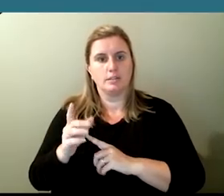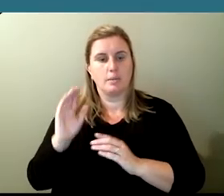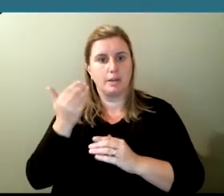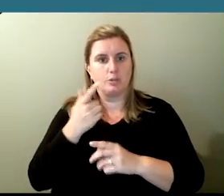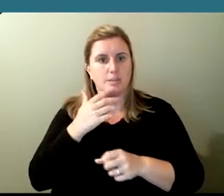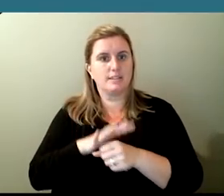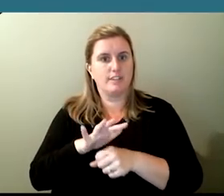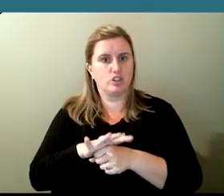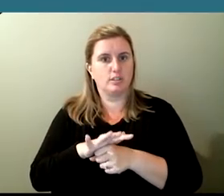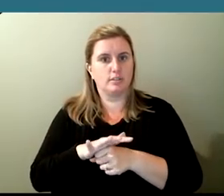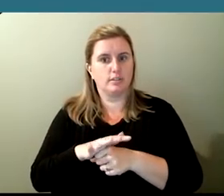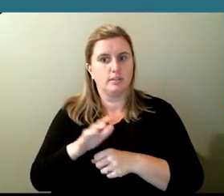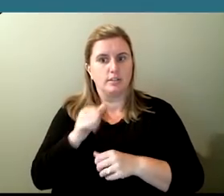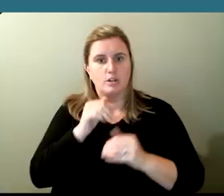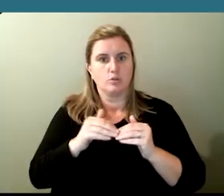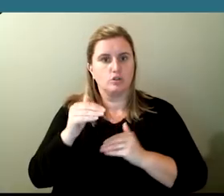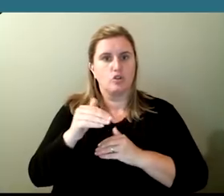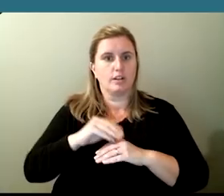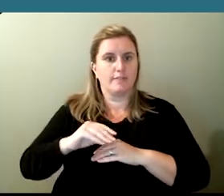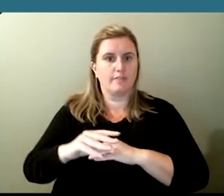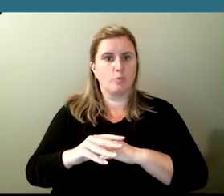not to exert any influence on the following training.